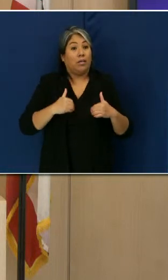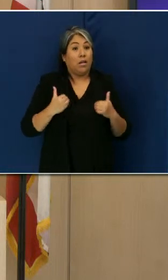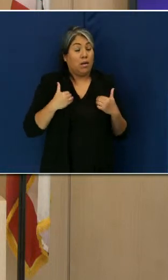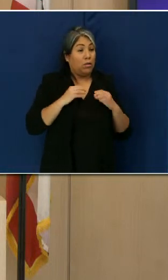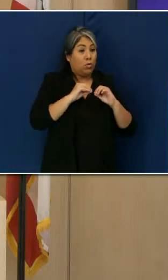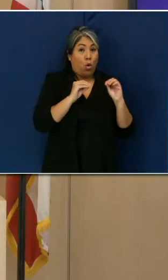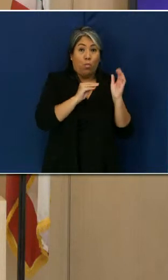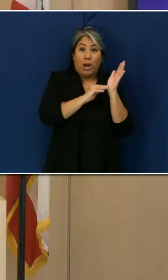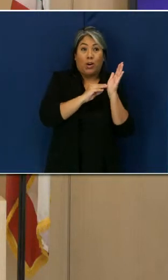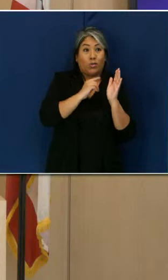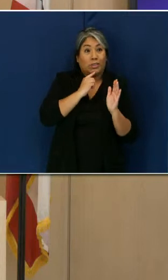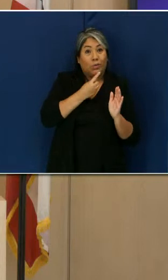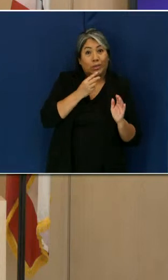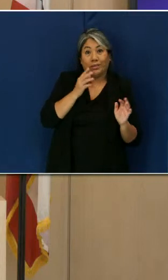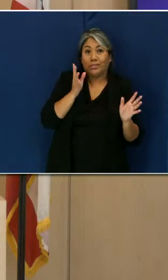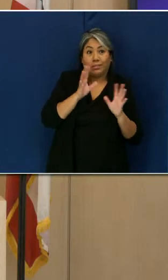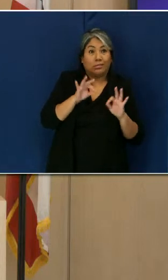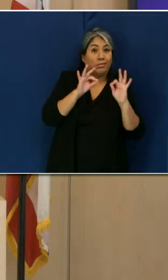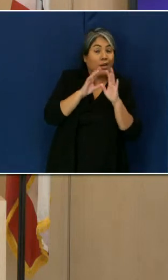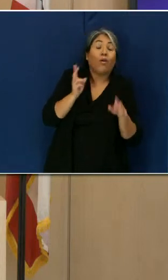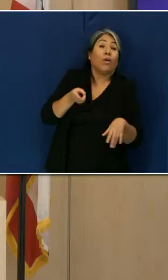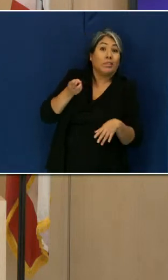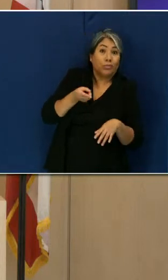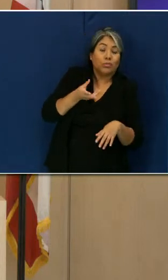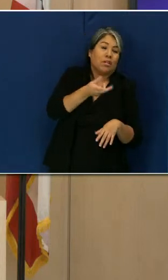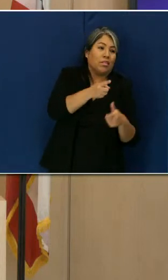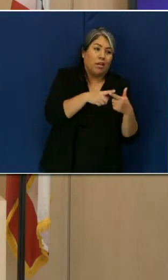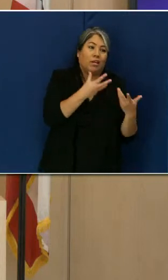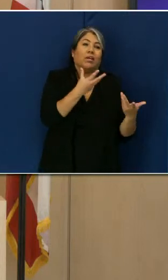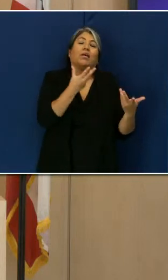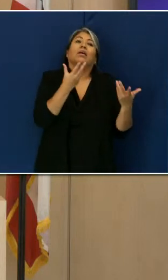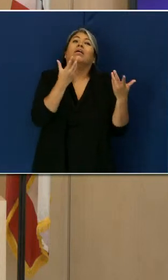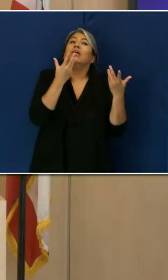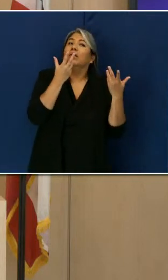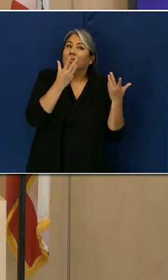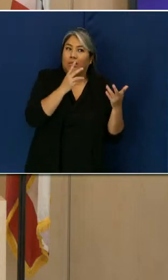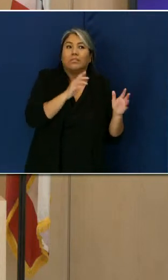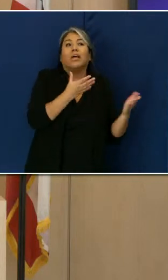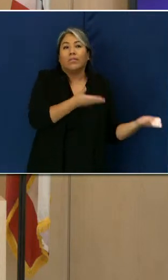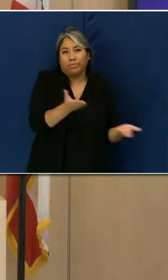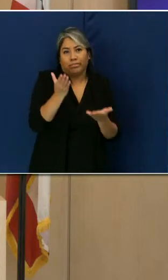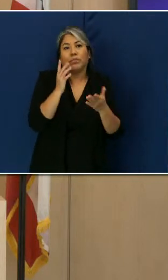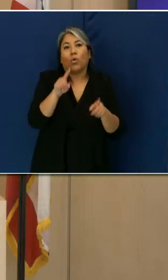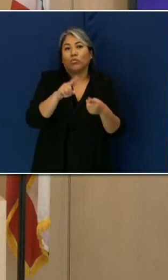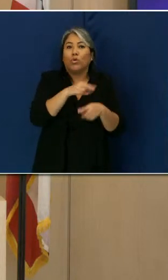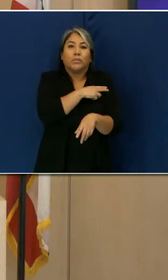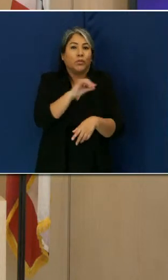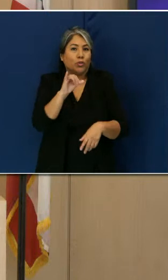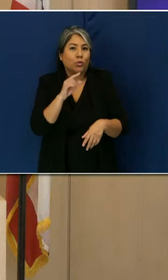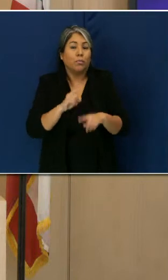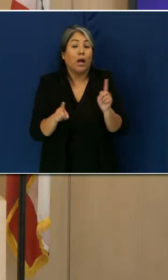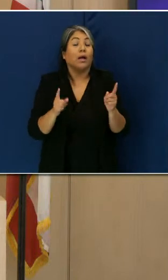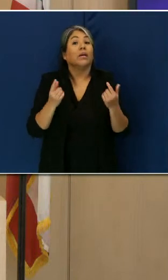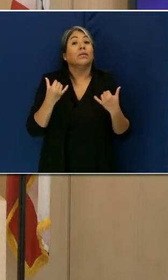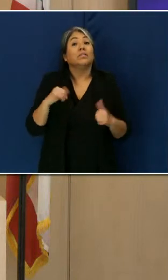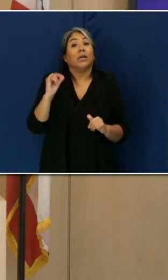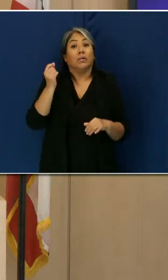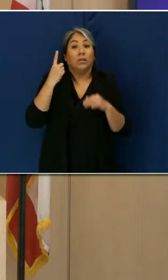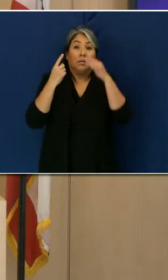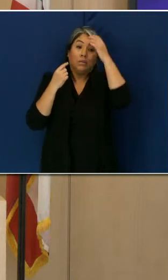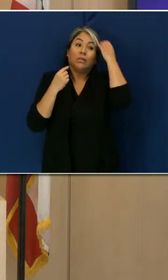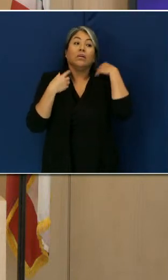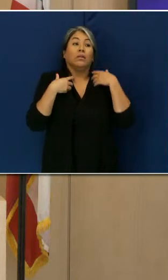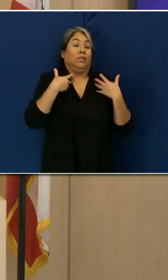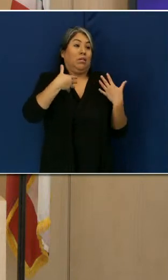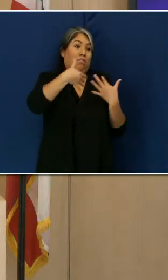medical conditions also can end up in the hospital. So again, large